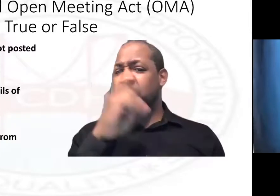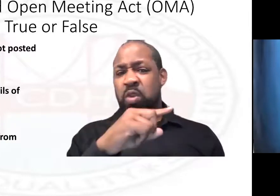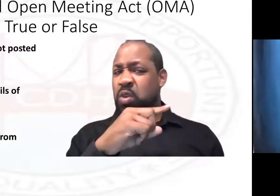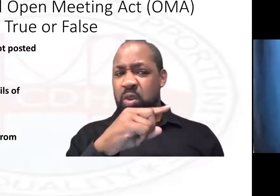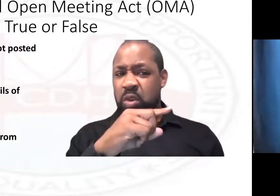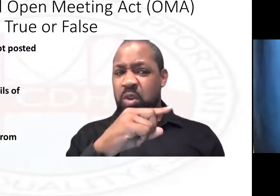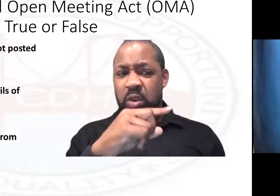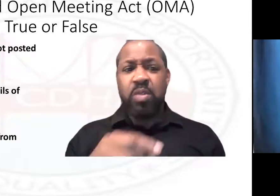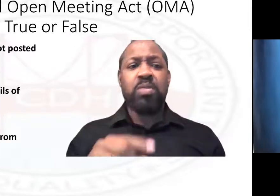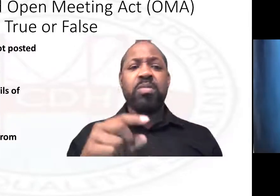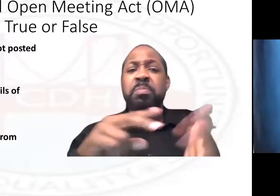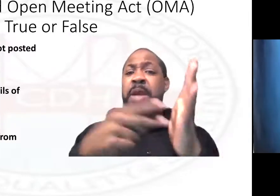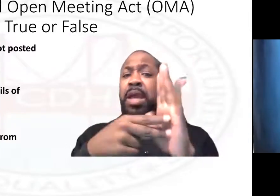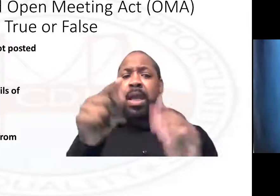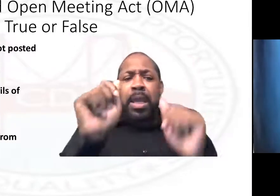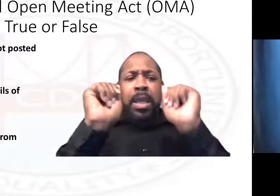agenda,